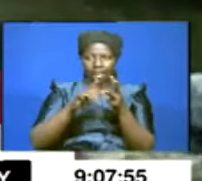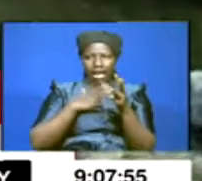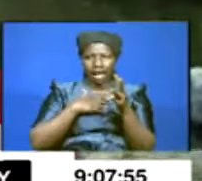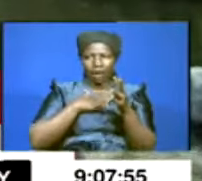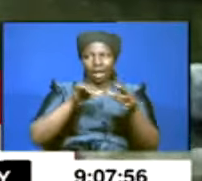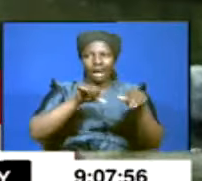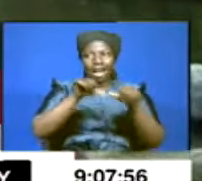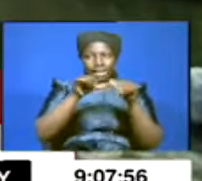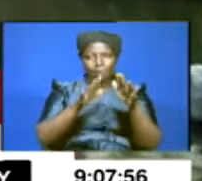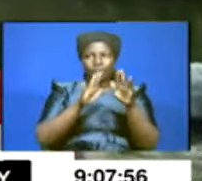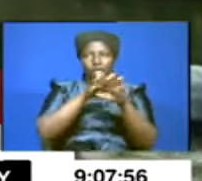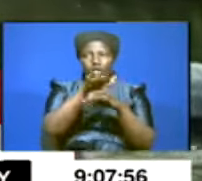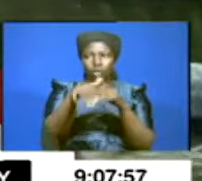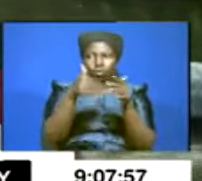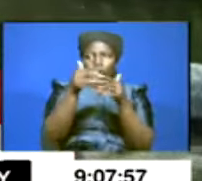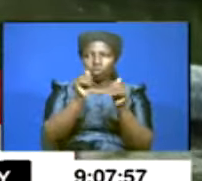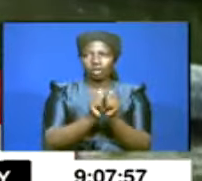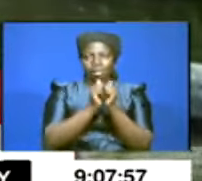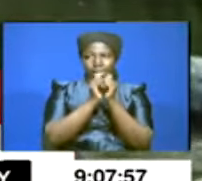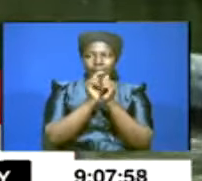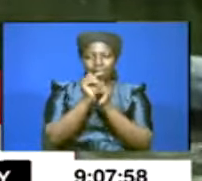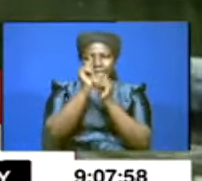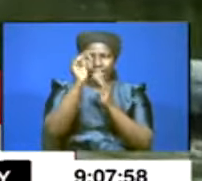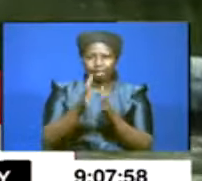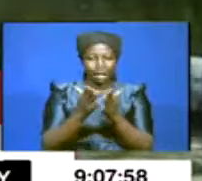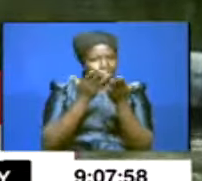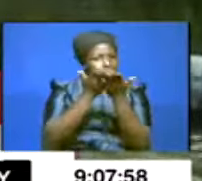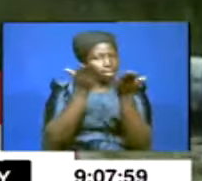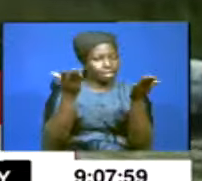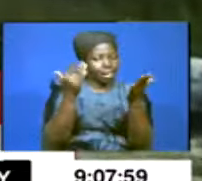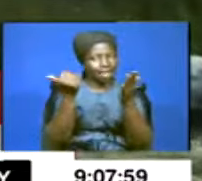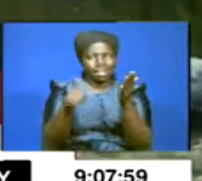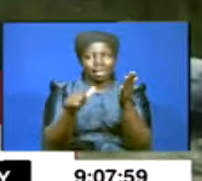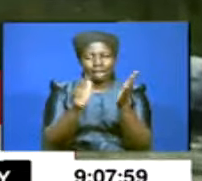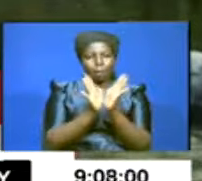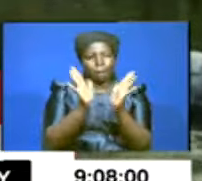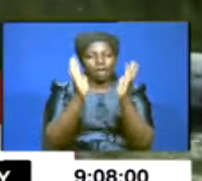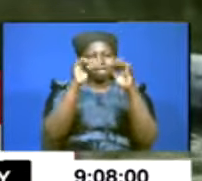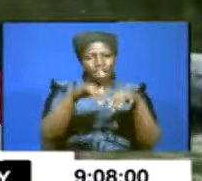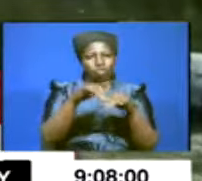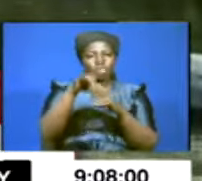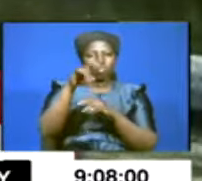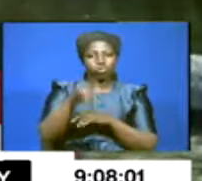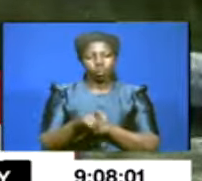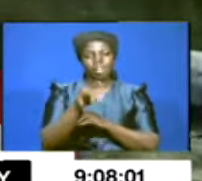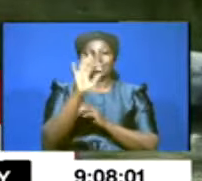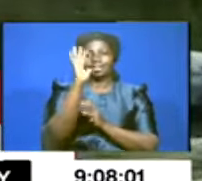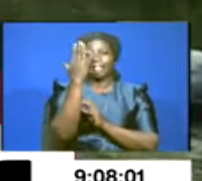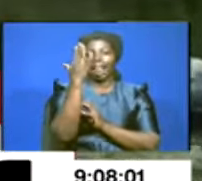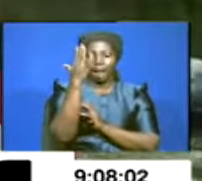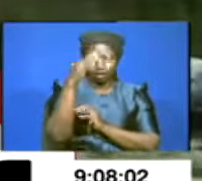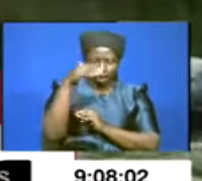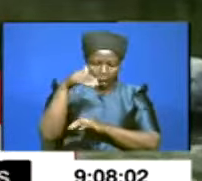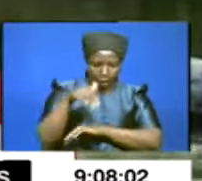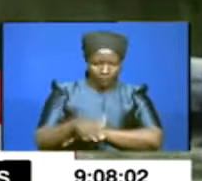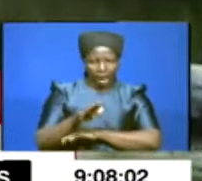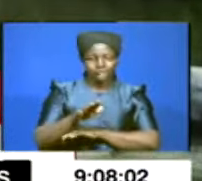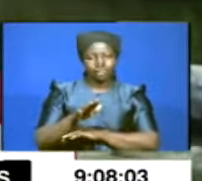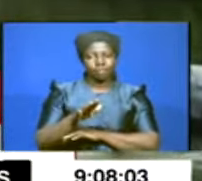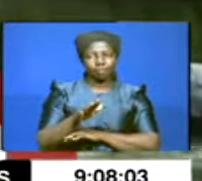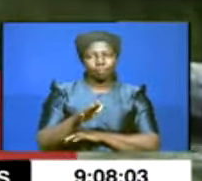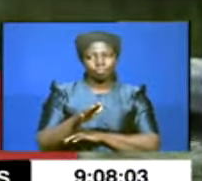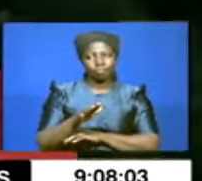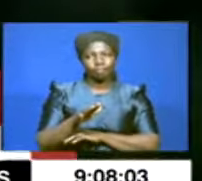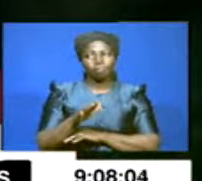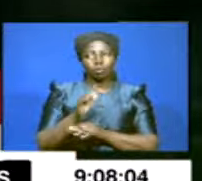and all leaders, wherever they are in a public function, to plant trees so that we can preserve our water catchment areas